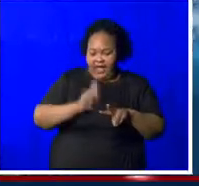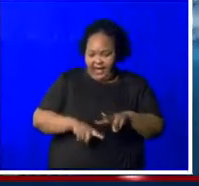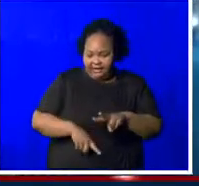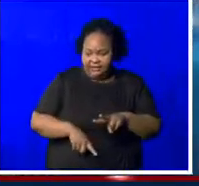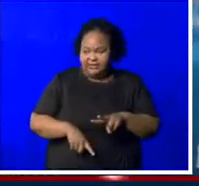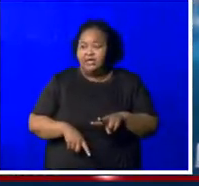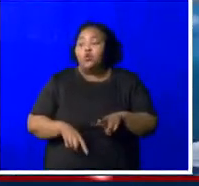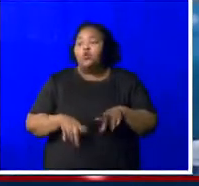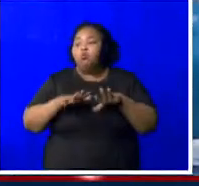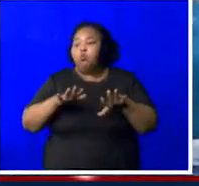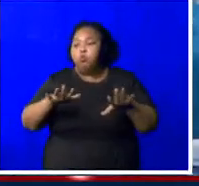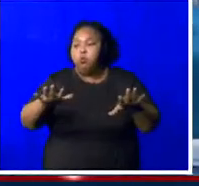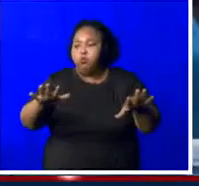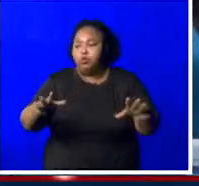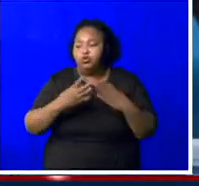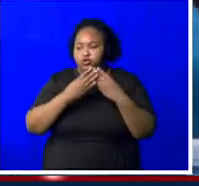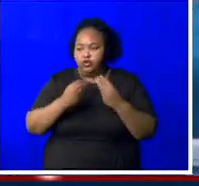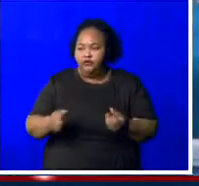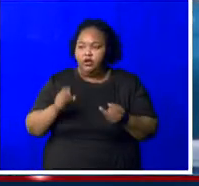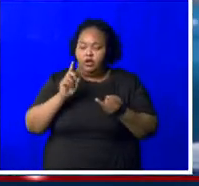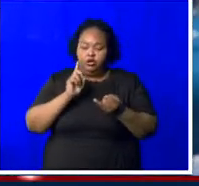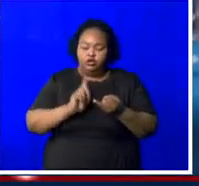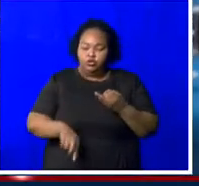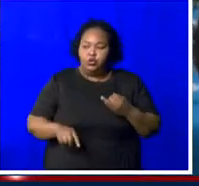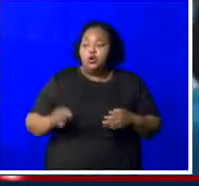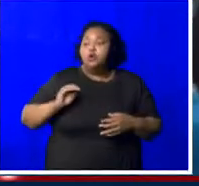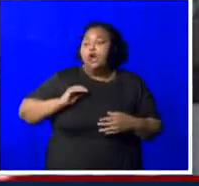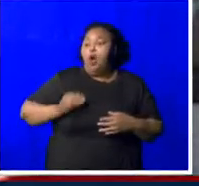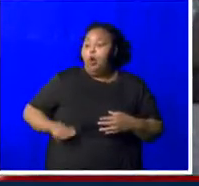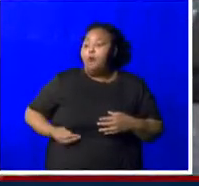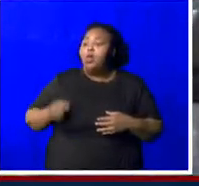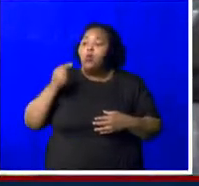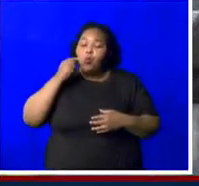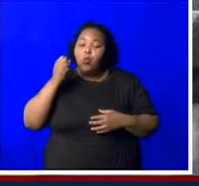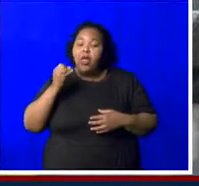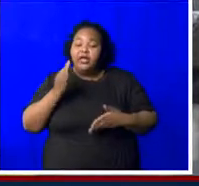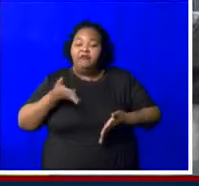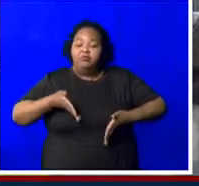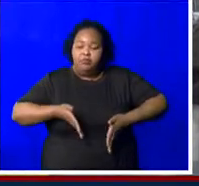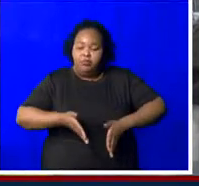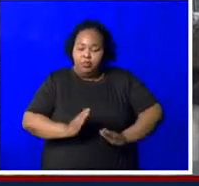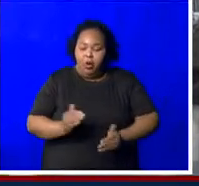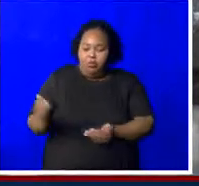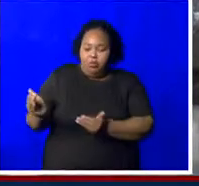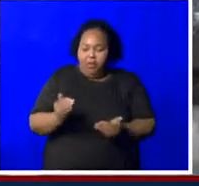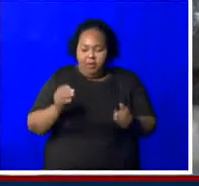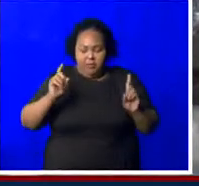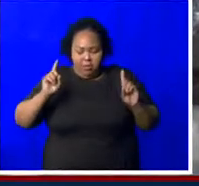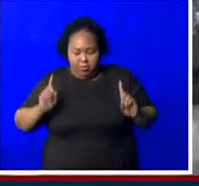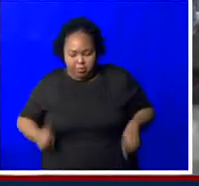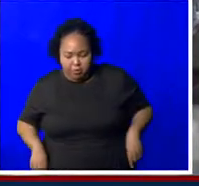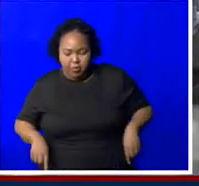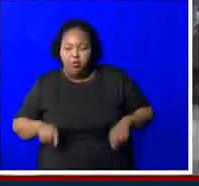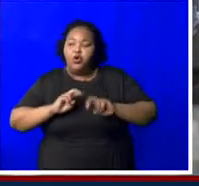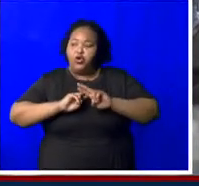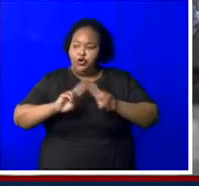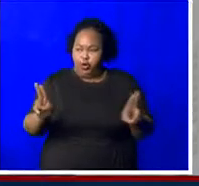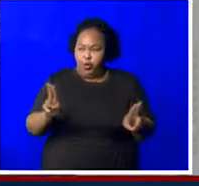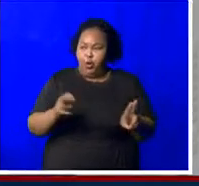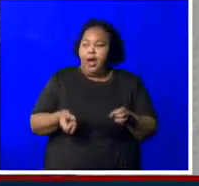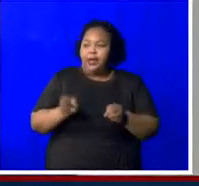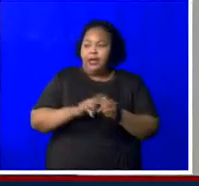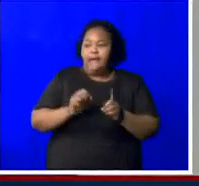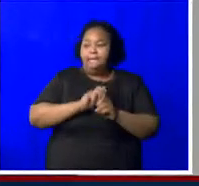kanye ke nekunciphisa lizinga lekushona kwabomake nebantwana nababeleka. Tembo uphindzeka waveta netinqomo